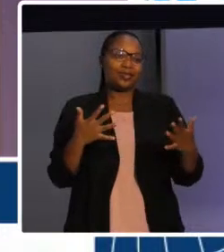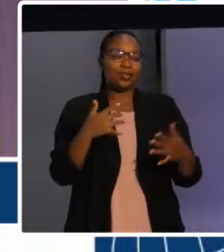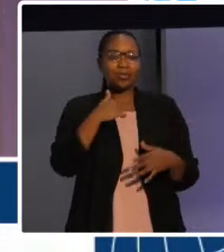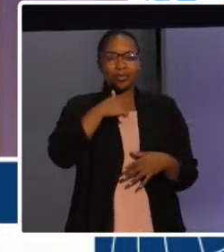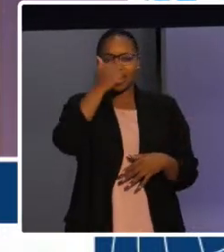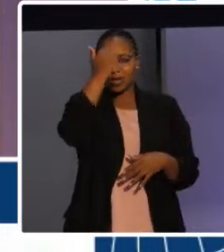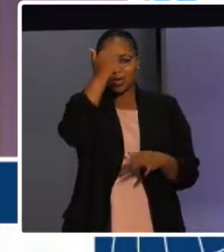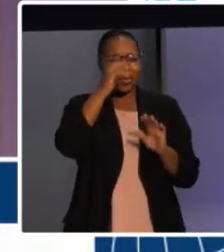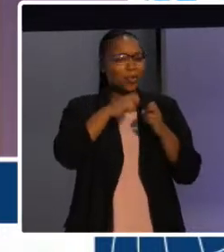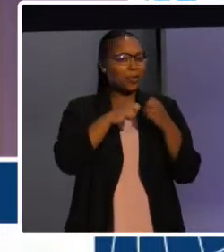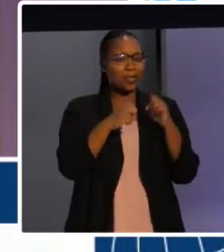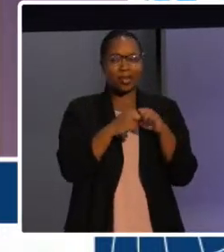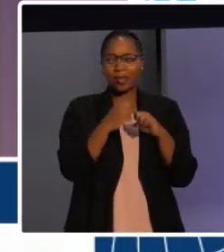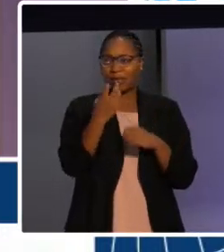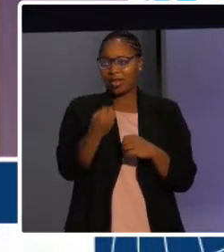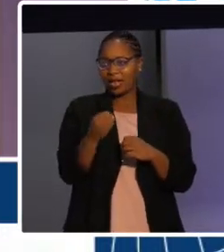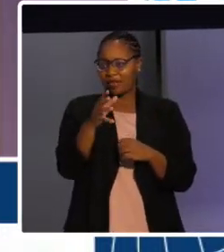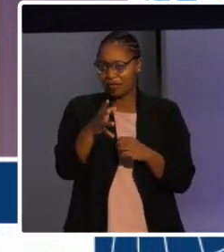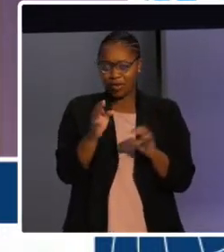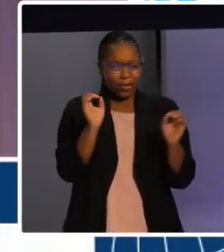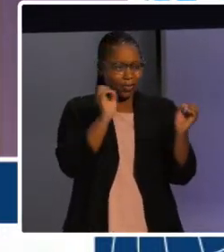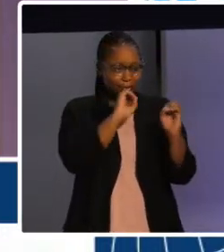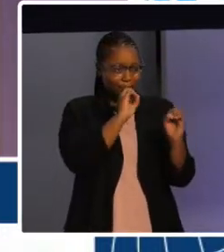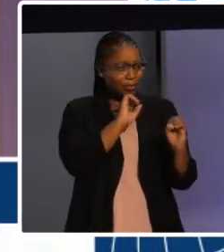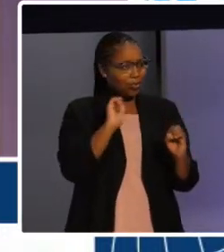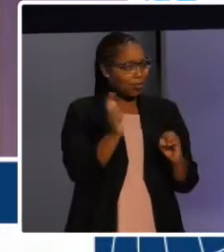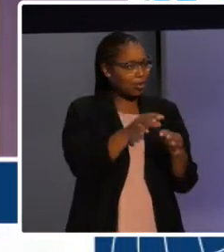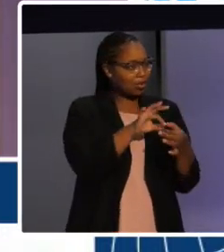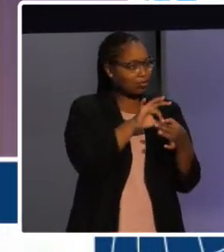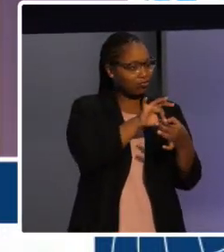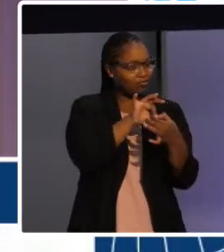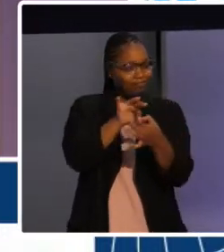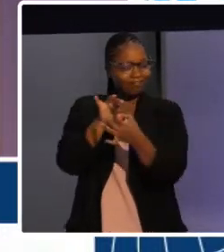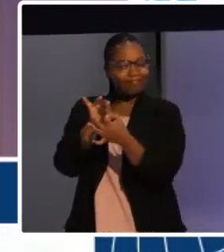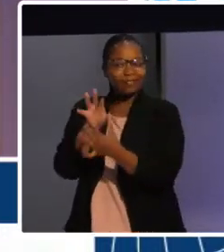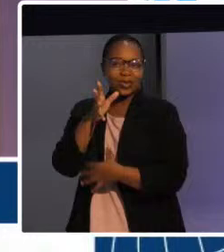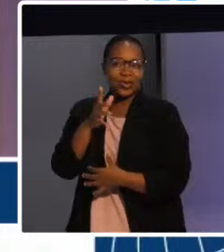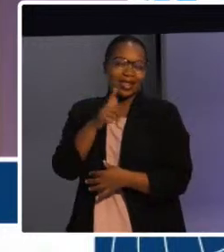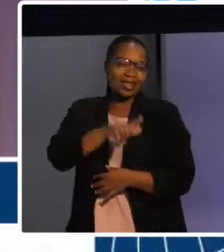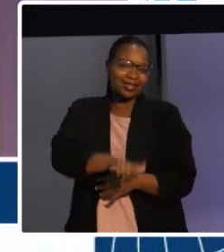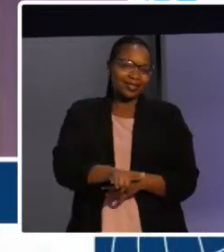all. You will cooperate as you always do. Thank you very much.